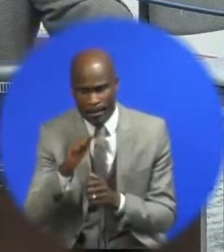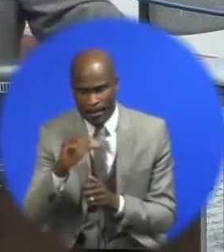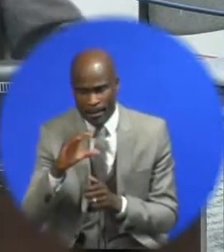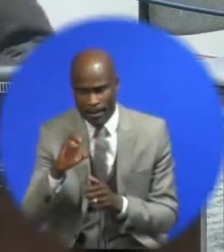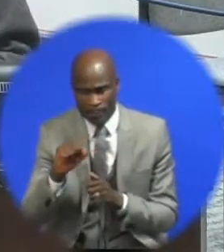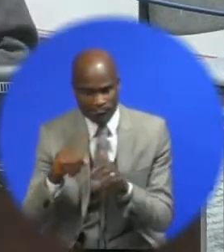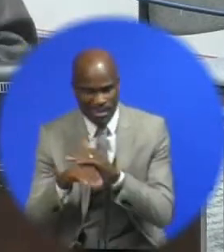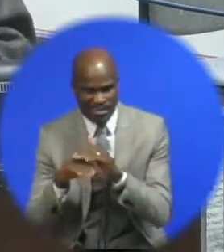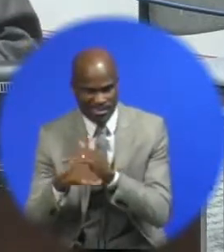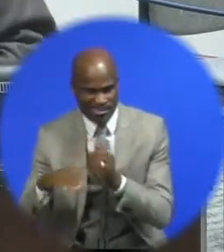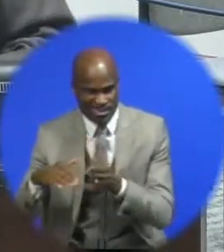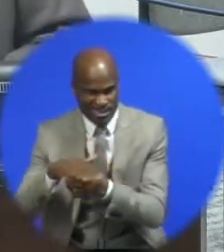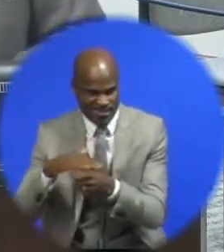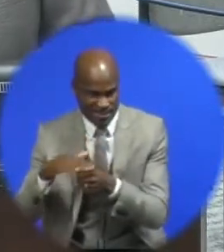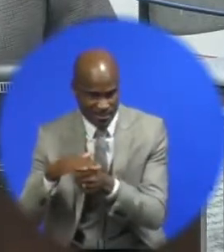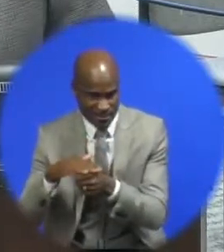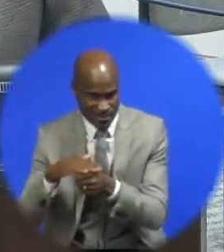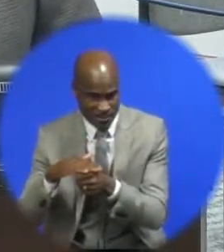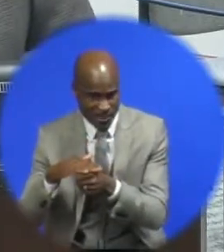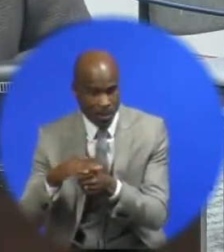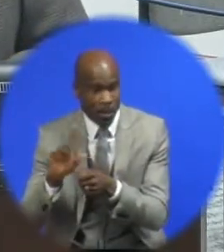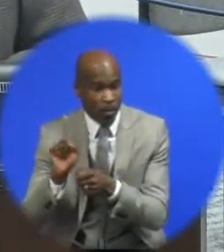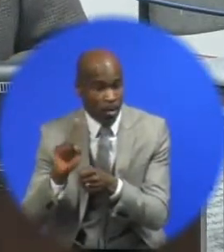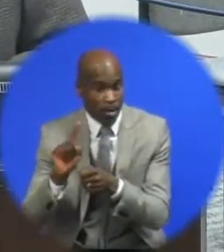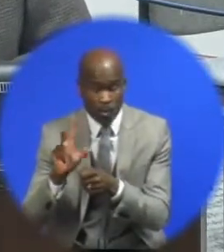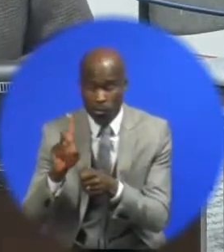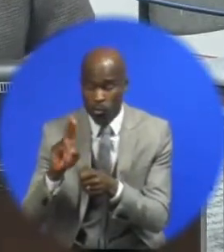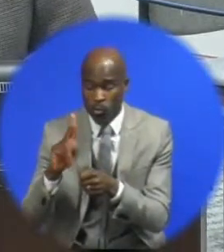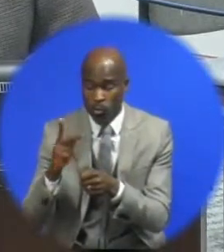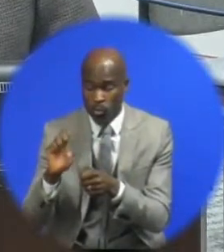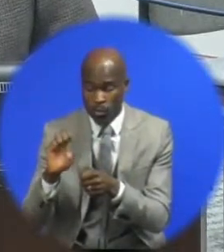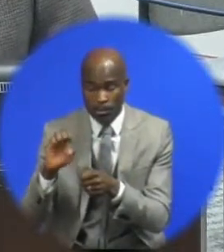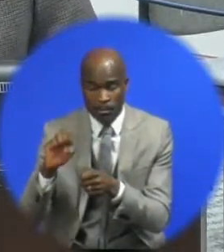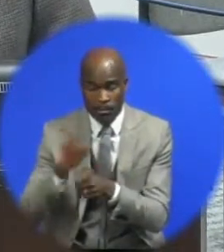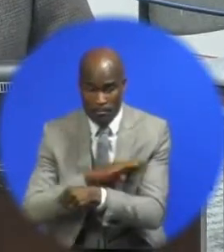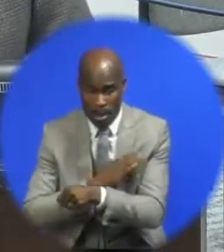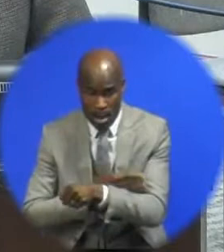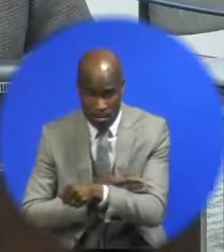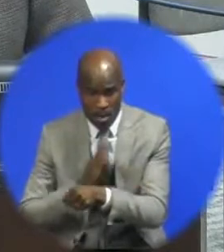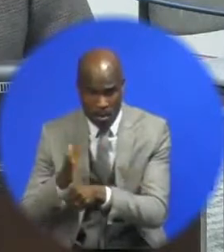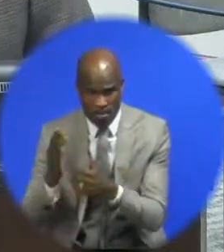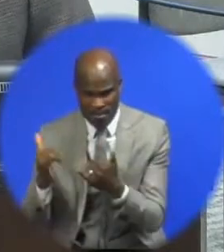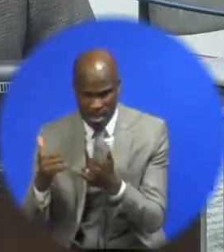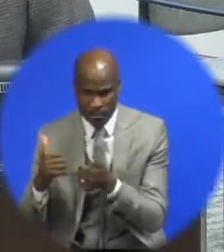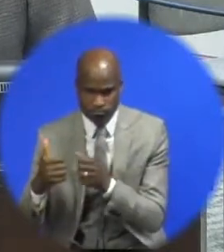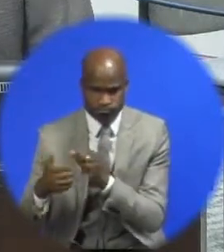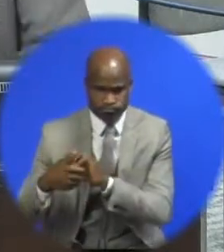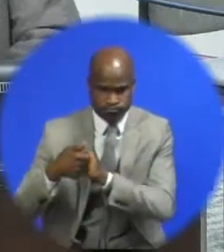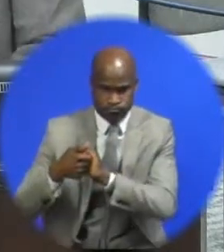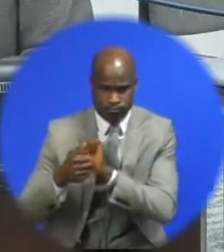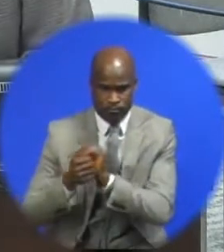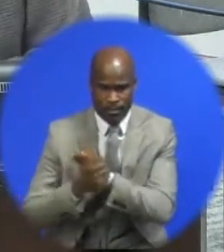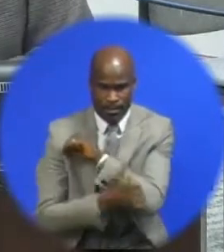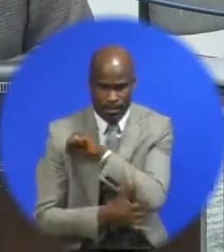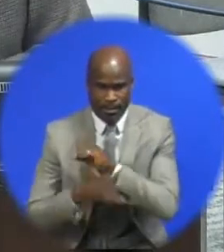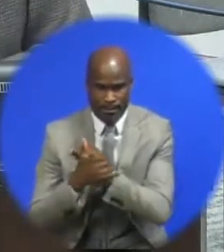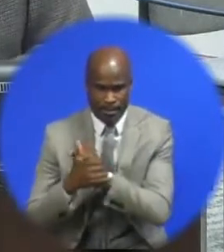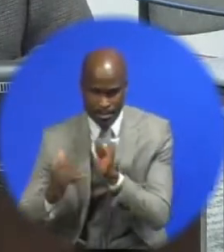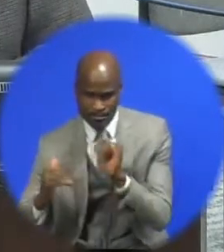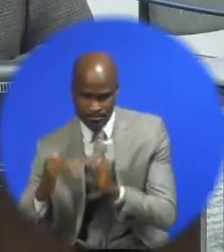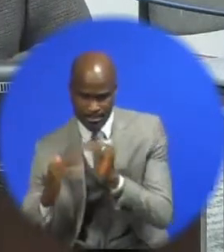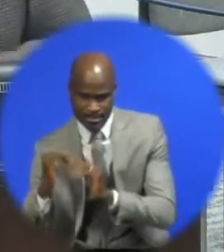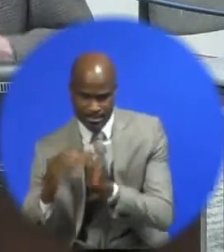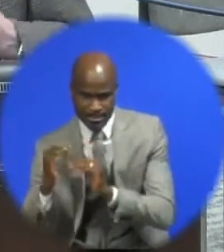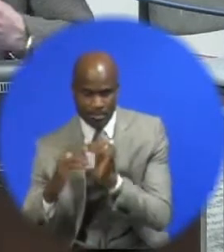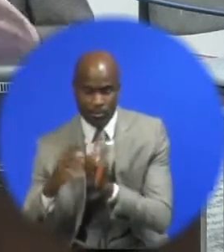Bear access area is. Duke Power is working with the county to build a trailhead there. You see the plans kind of for